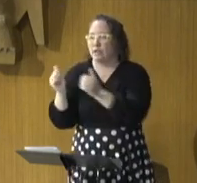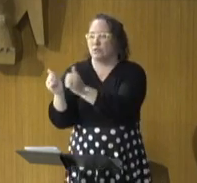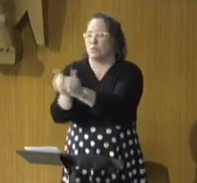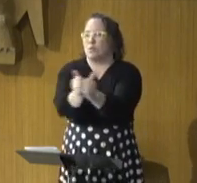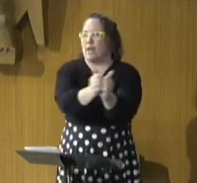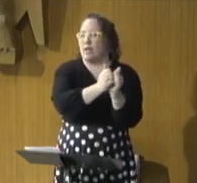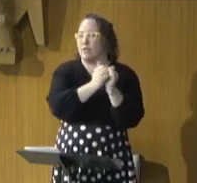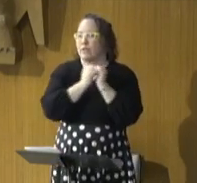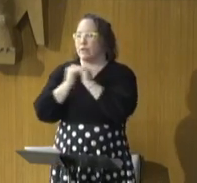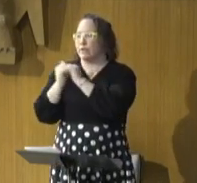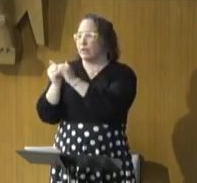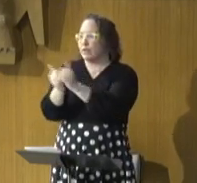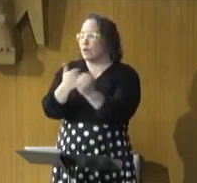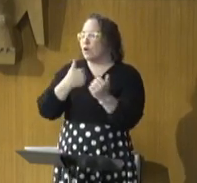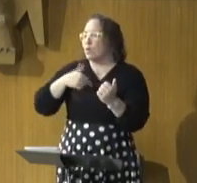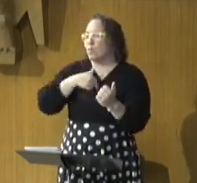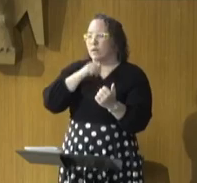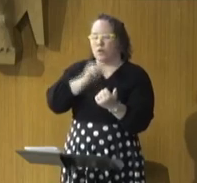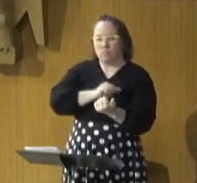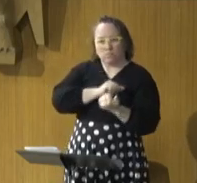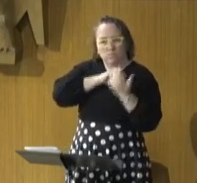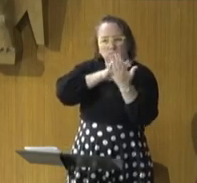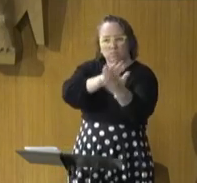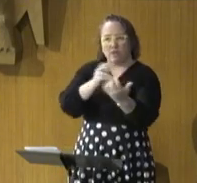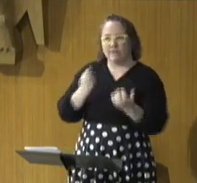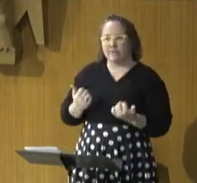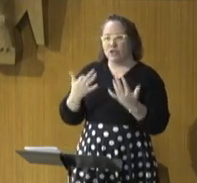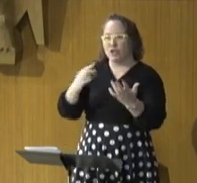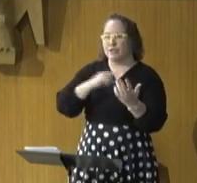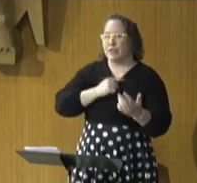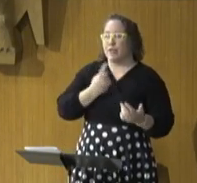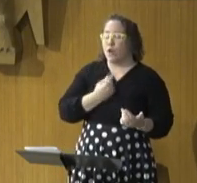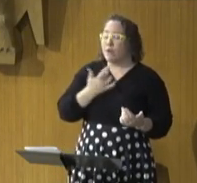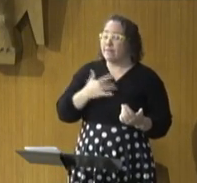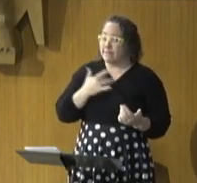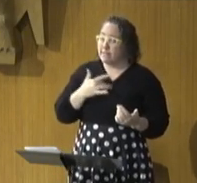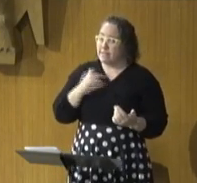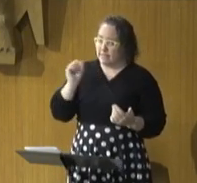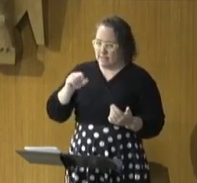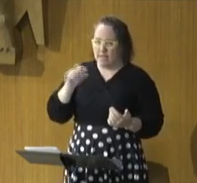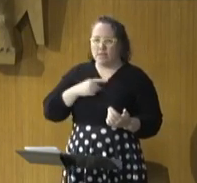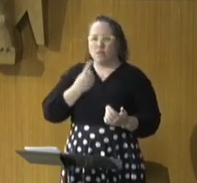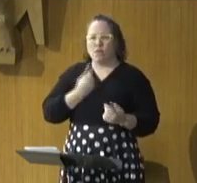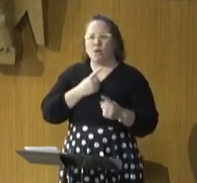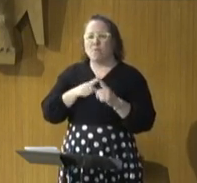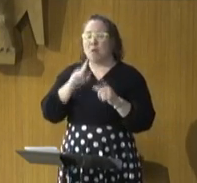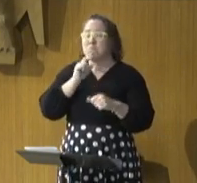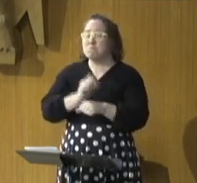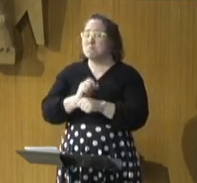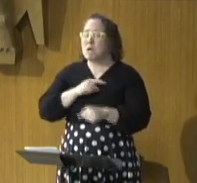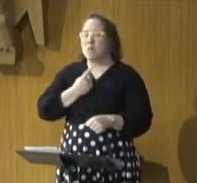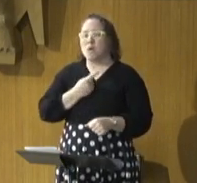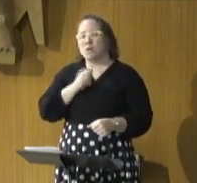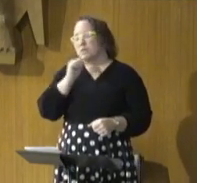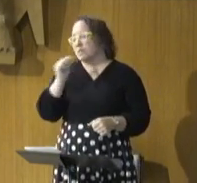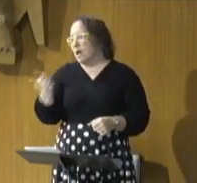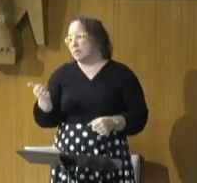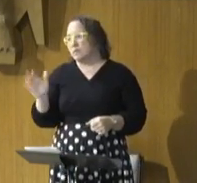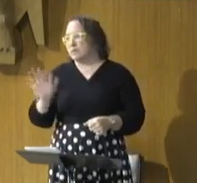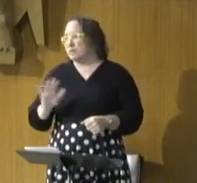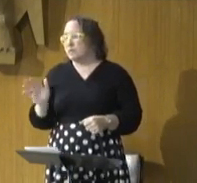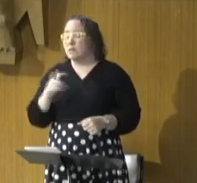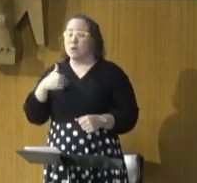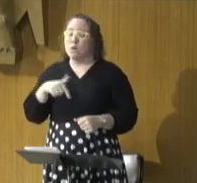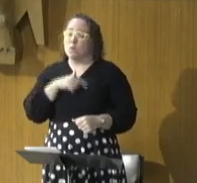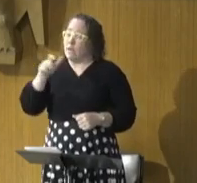We don't encounter the furnace alone although it sometimes feels like we do but I want us to remember that